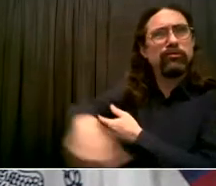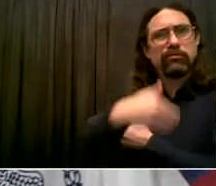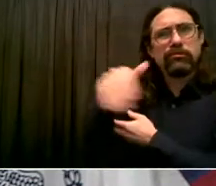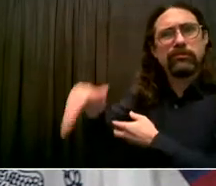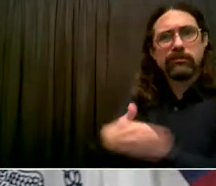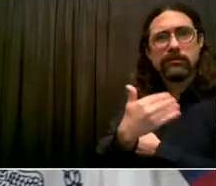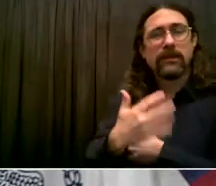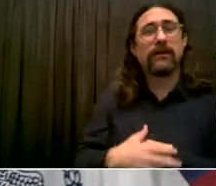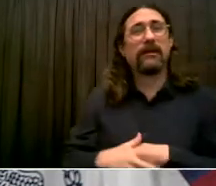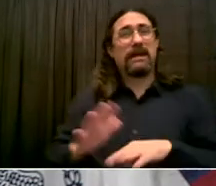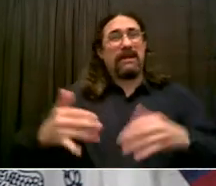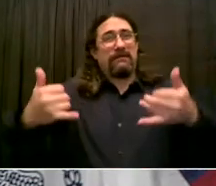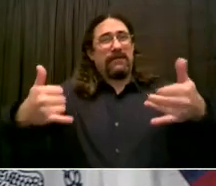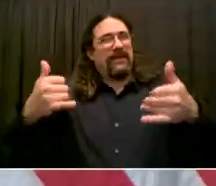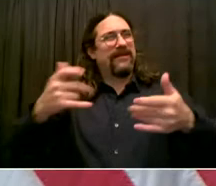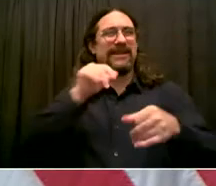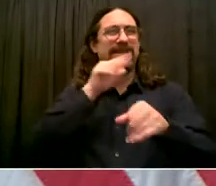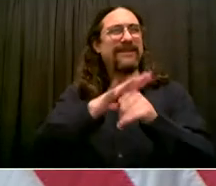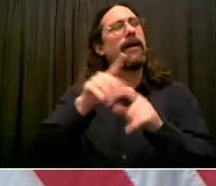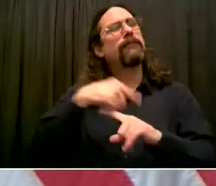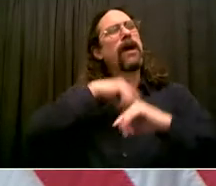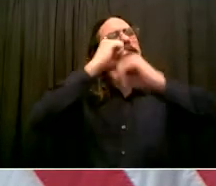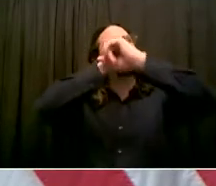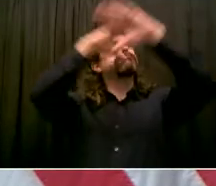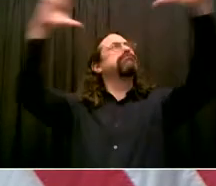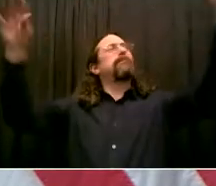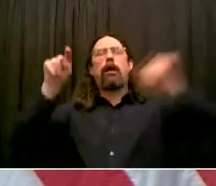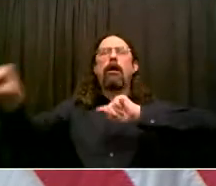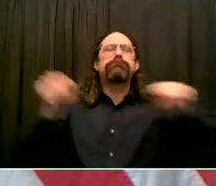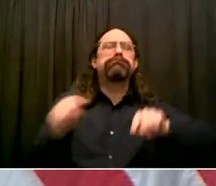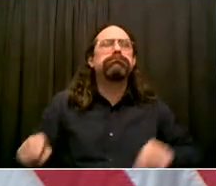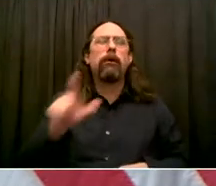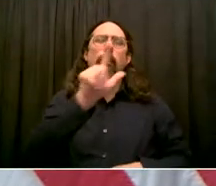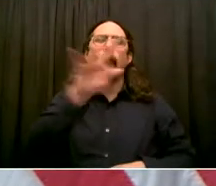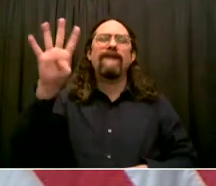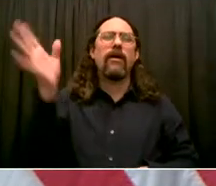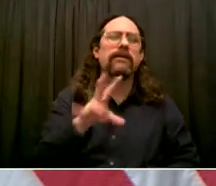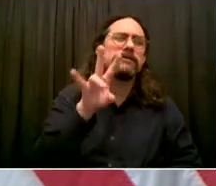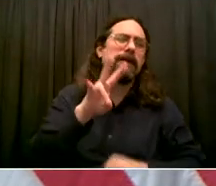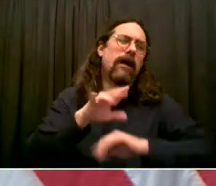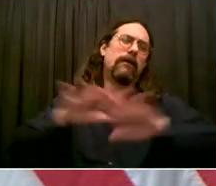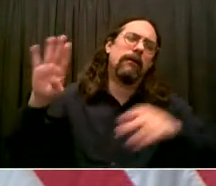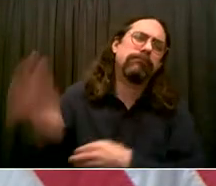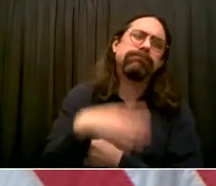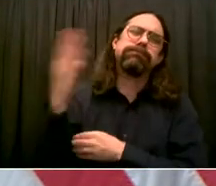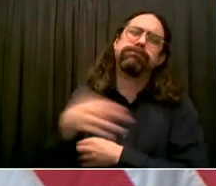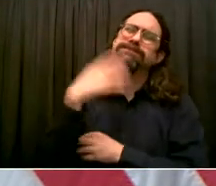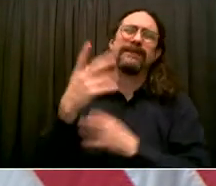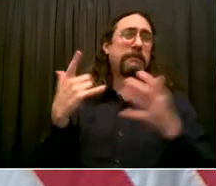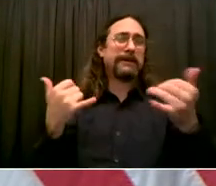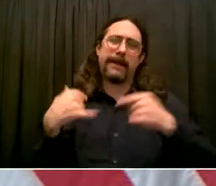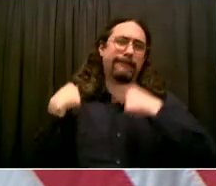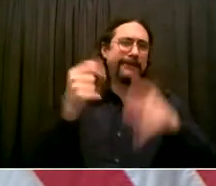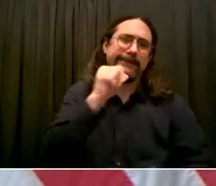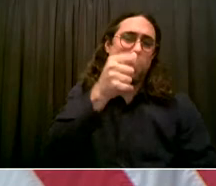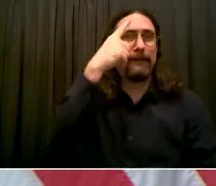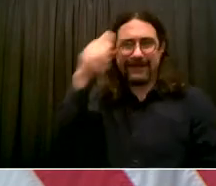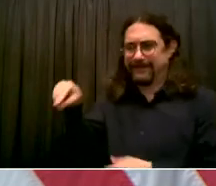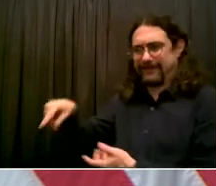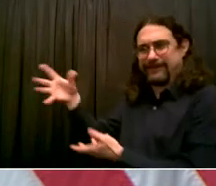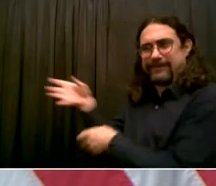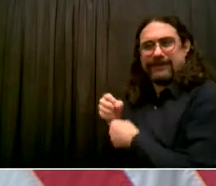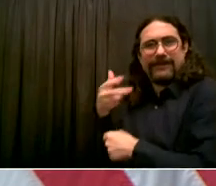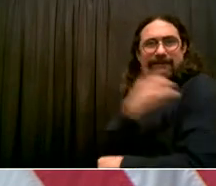most vulnerable. Dr. Choksi. Yes, well, the mayor said it well and covered the important points here. First, it's